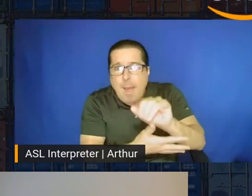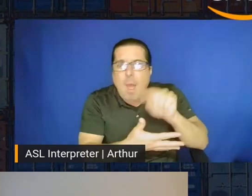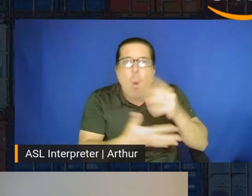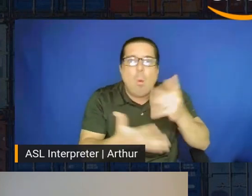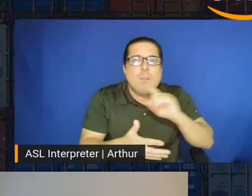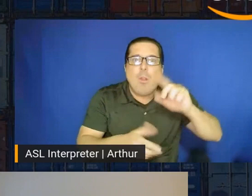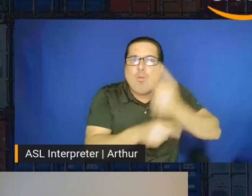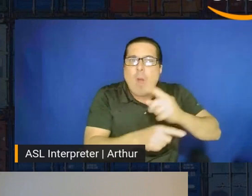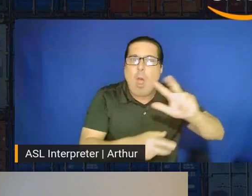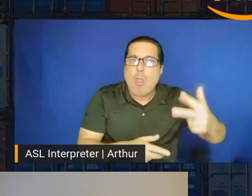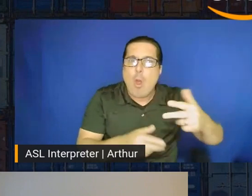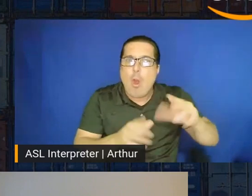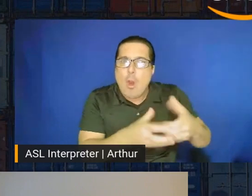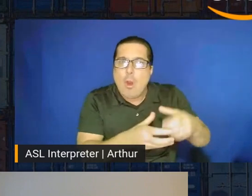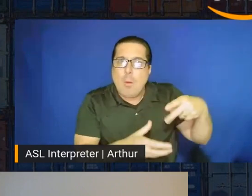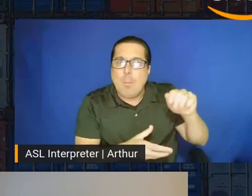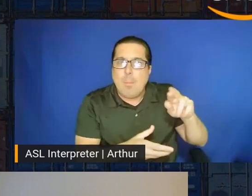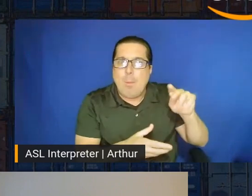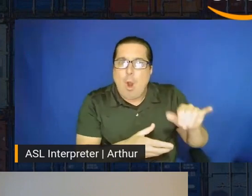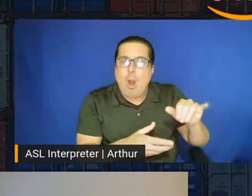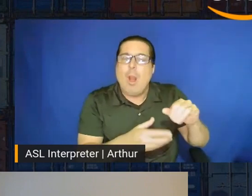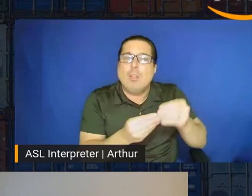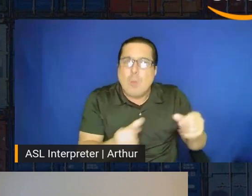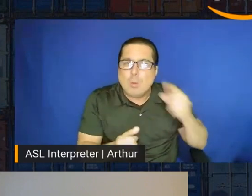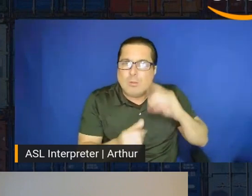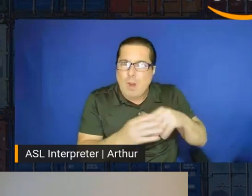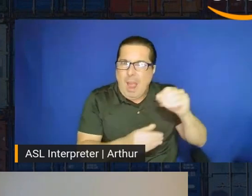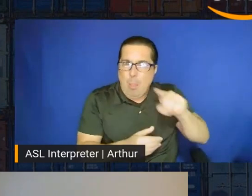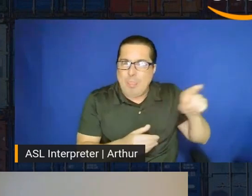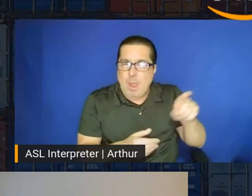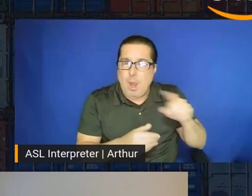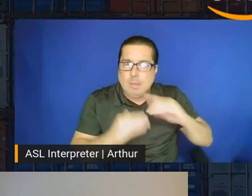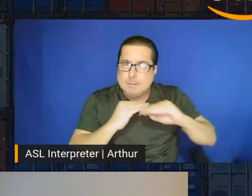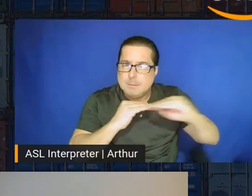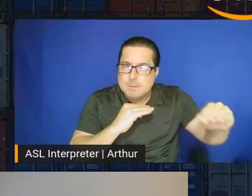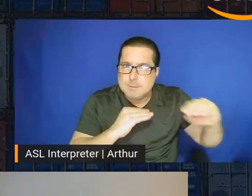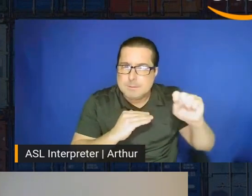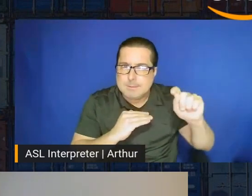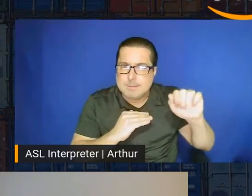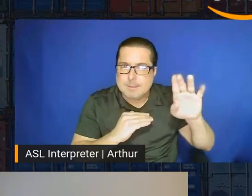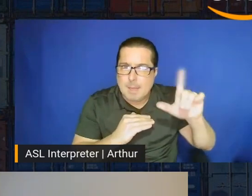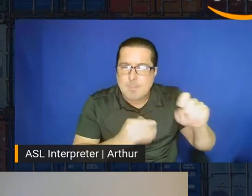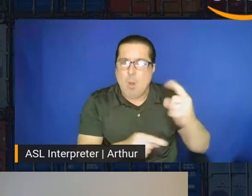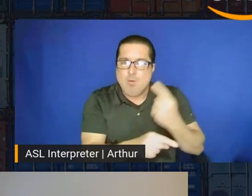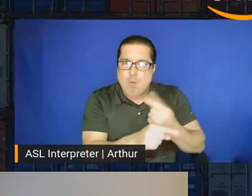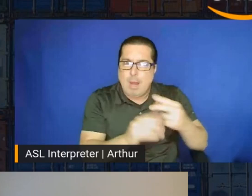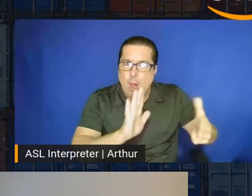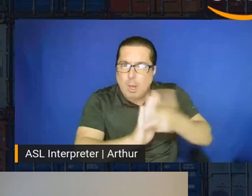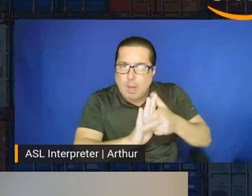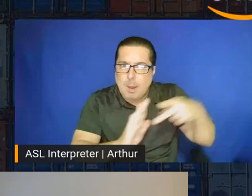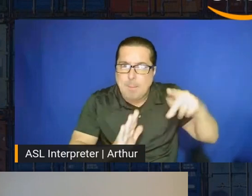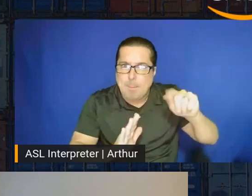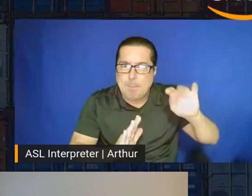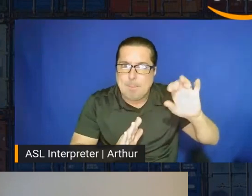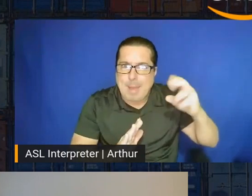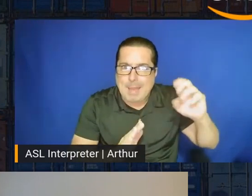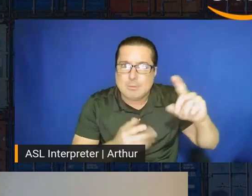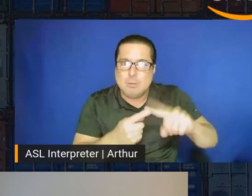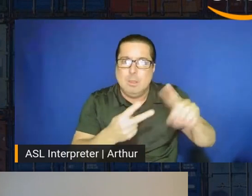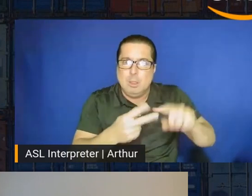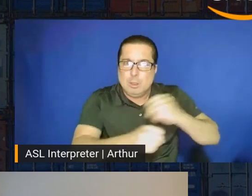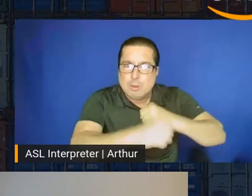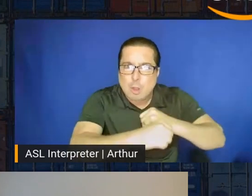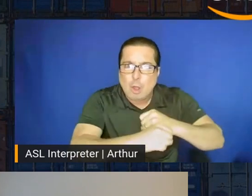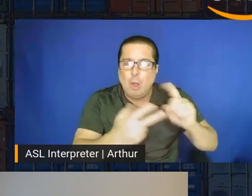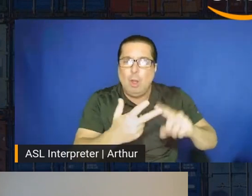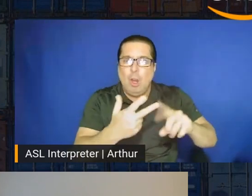third-party solution, right? Which solution available out there is stable and it is regularly patched, secure. All of that vetting AWS takes care